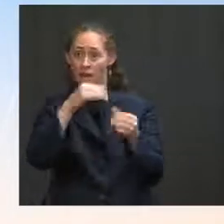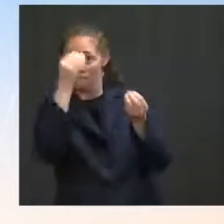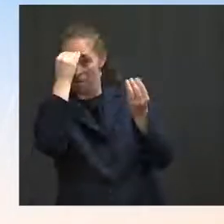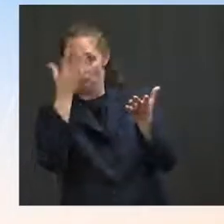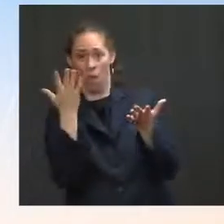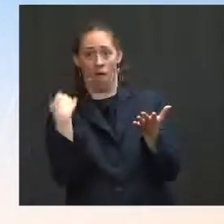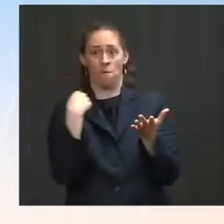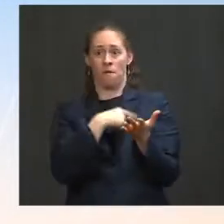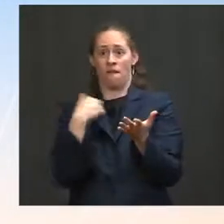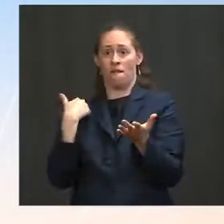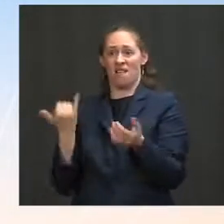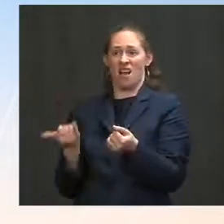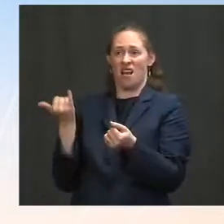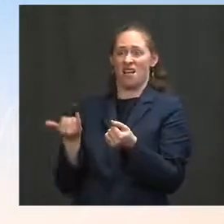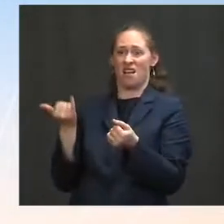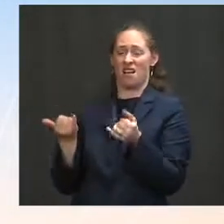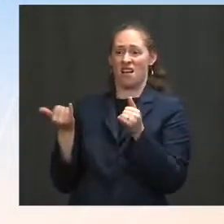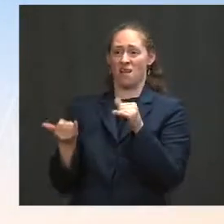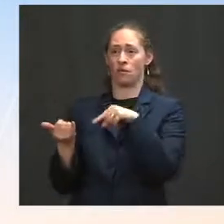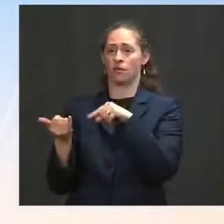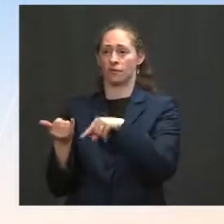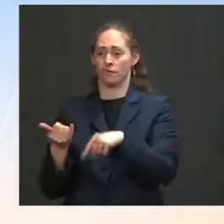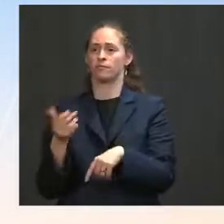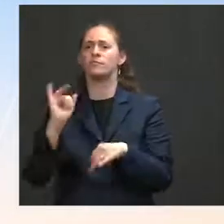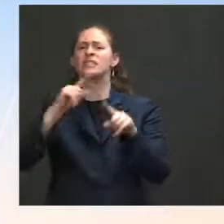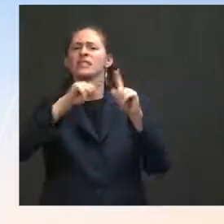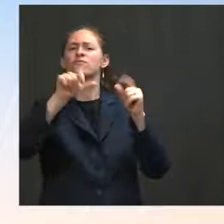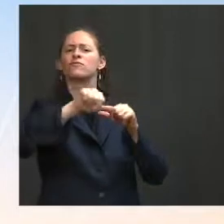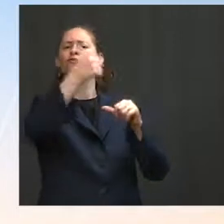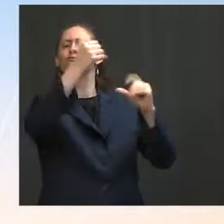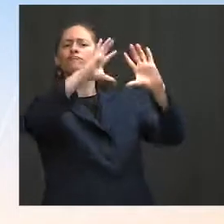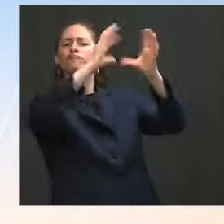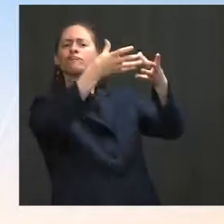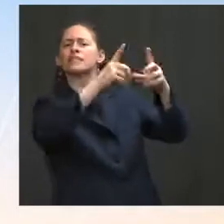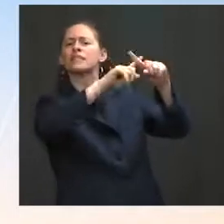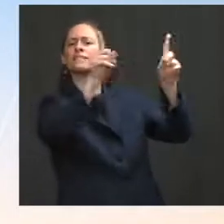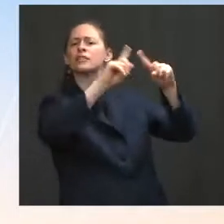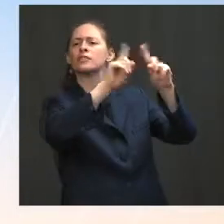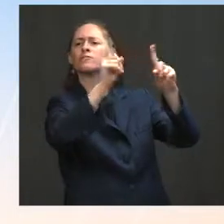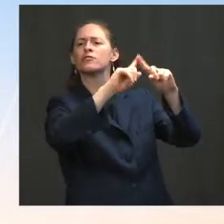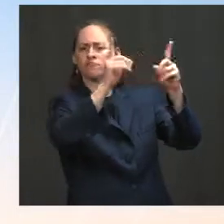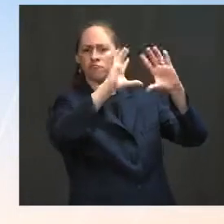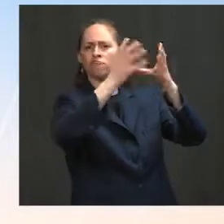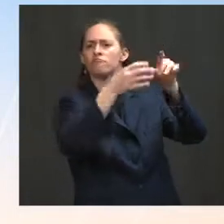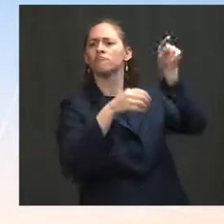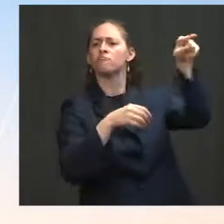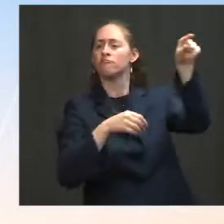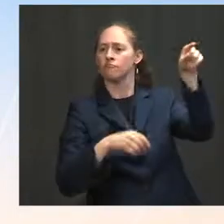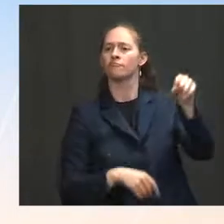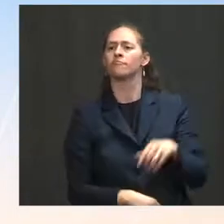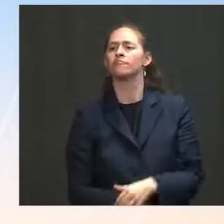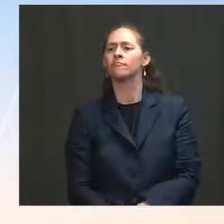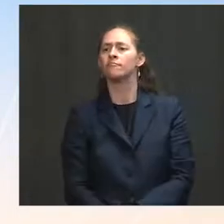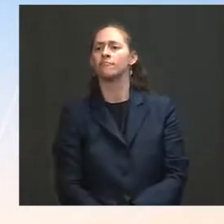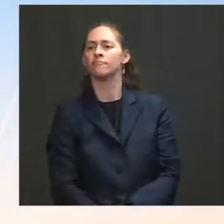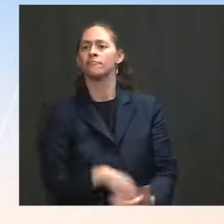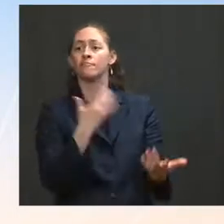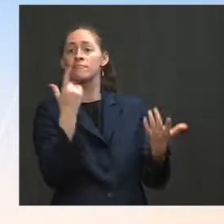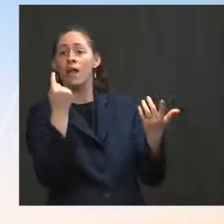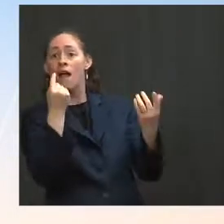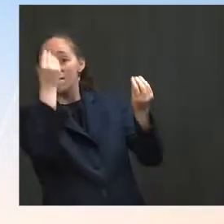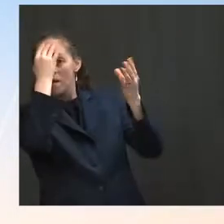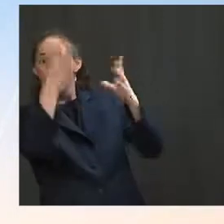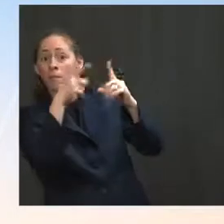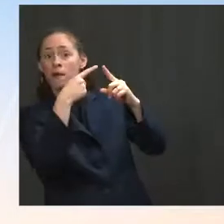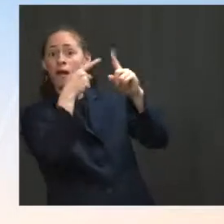was on a third-party entity, and it's something the FBI is working with them on. We don't have additional information beyond that at this point in time.